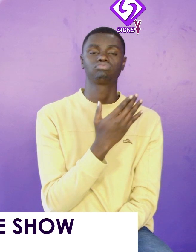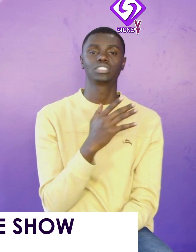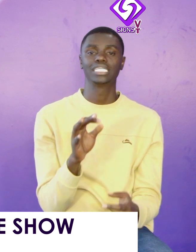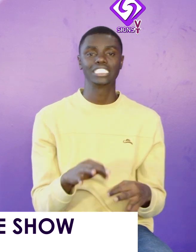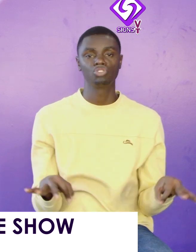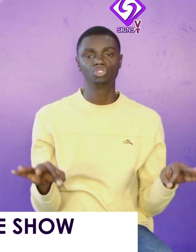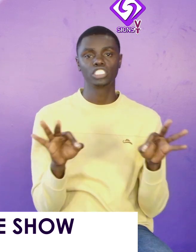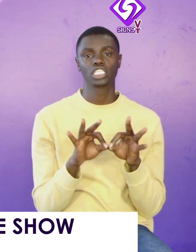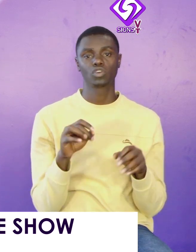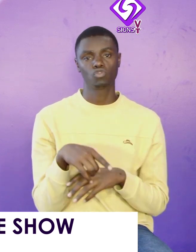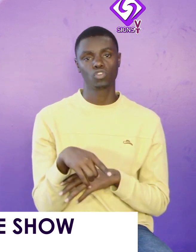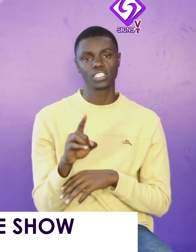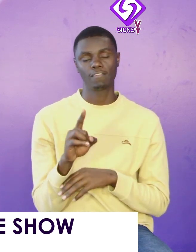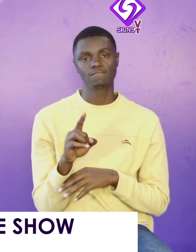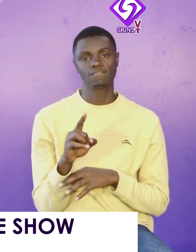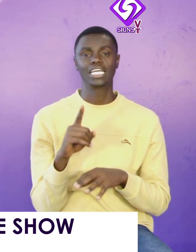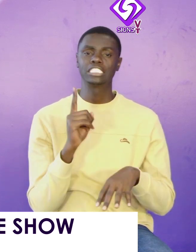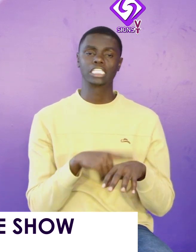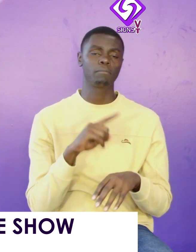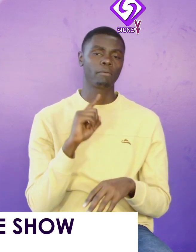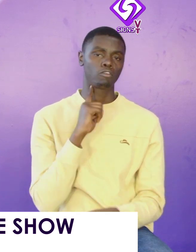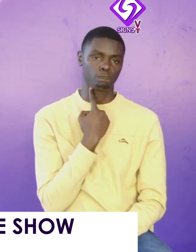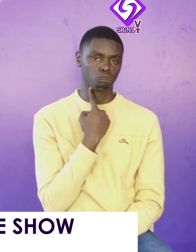time. Oh, how sweet time is.